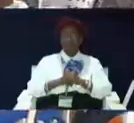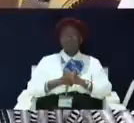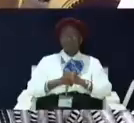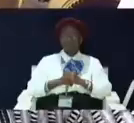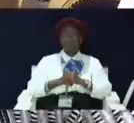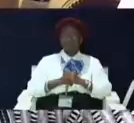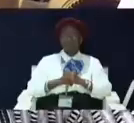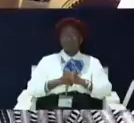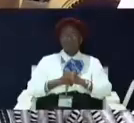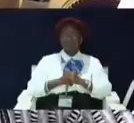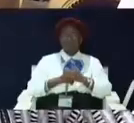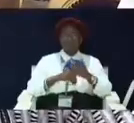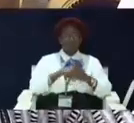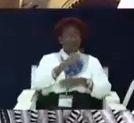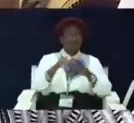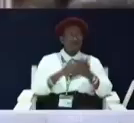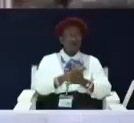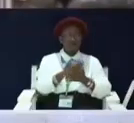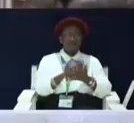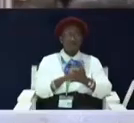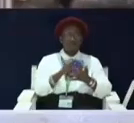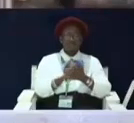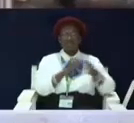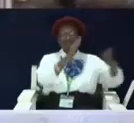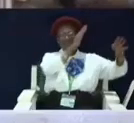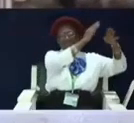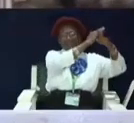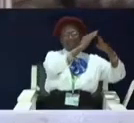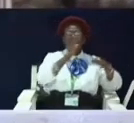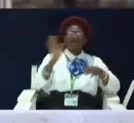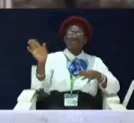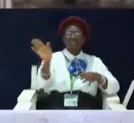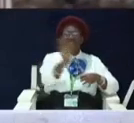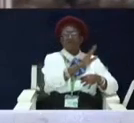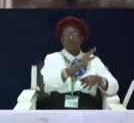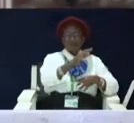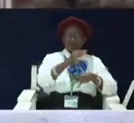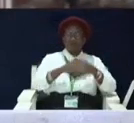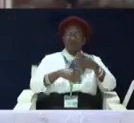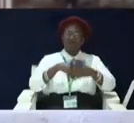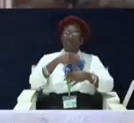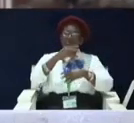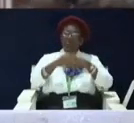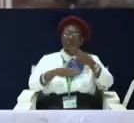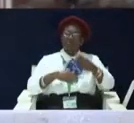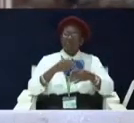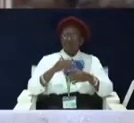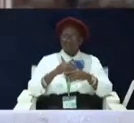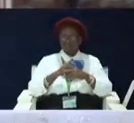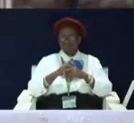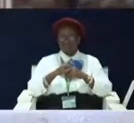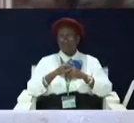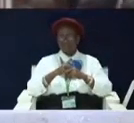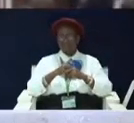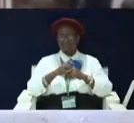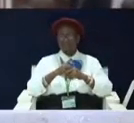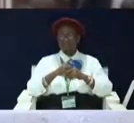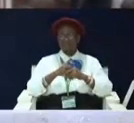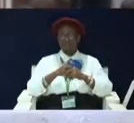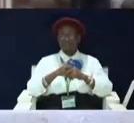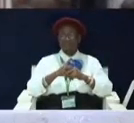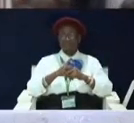All those resisting your progress, gbogbo àwọn tí wọ́n ń dojú ìjà kọ ìlọsíwájú